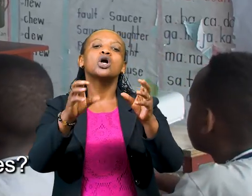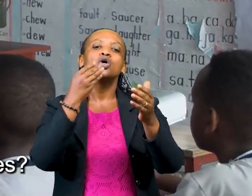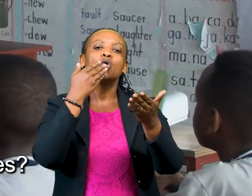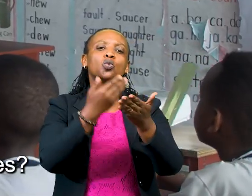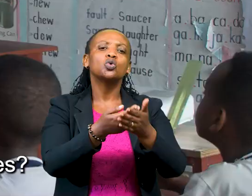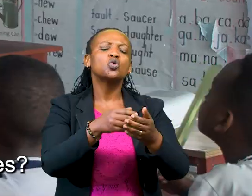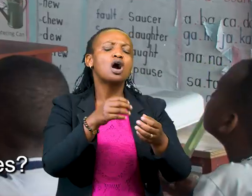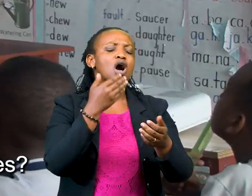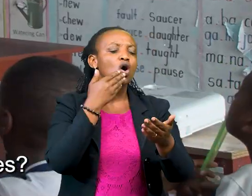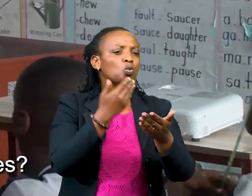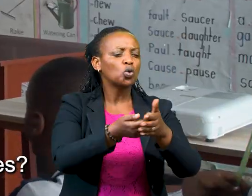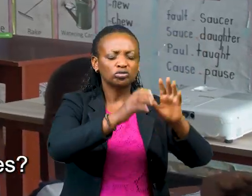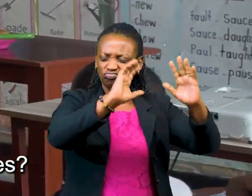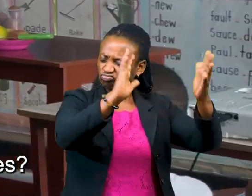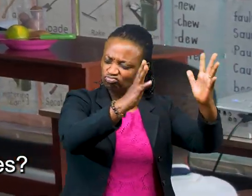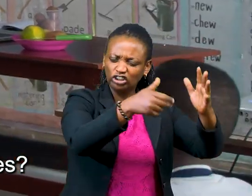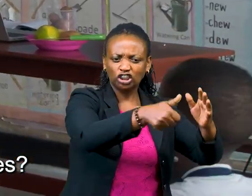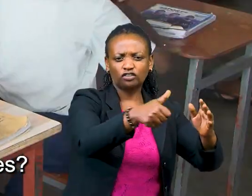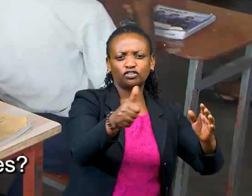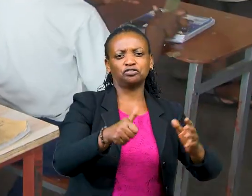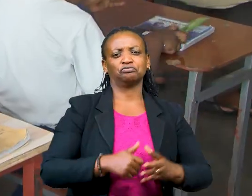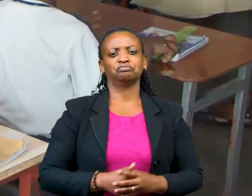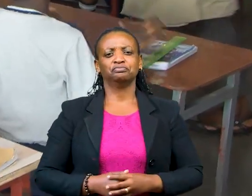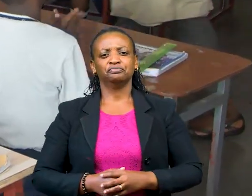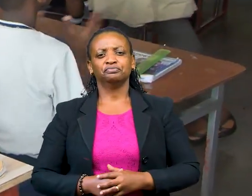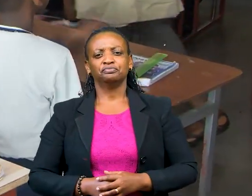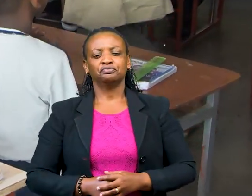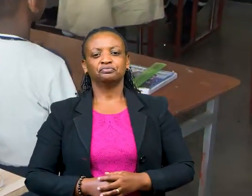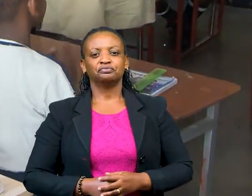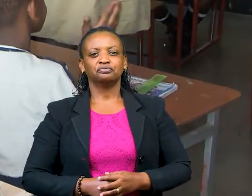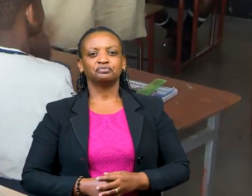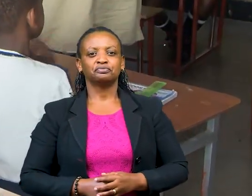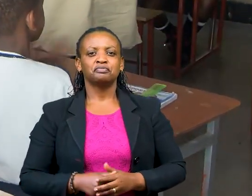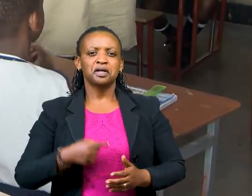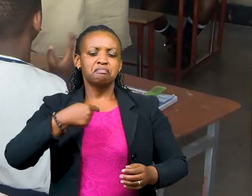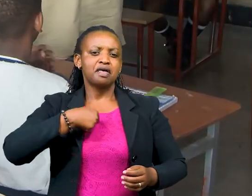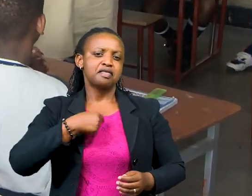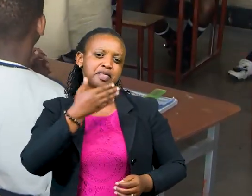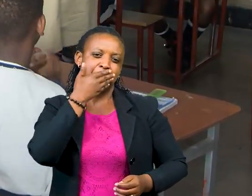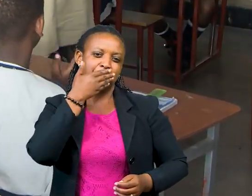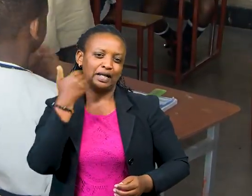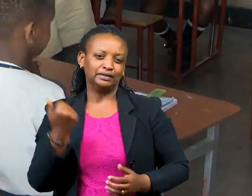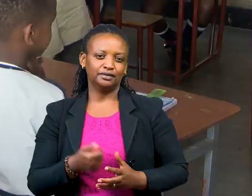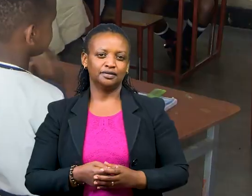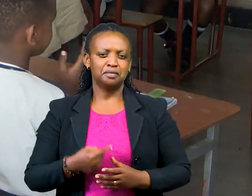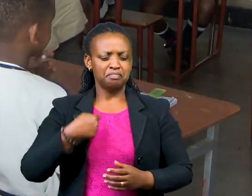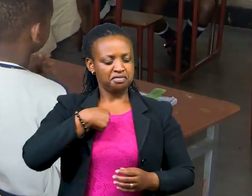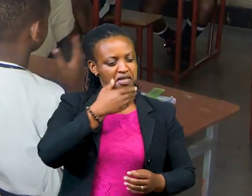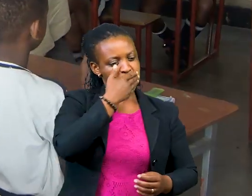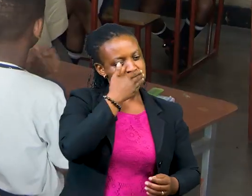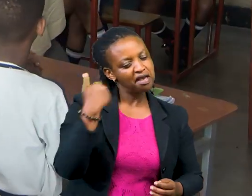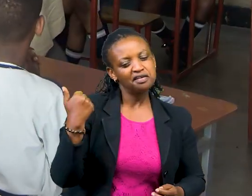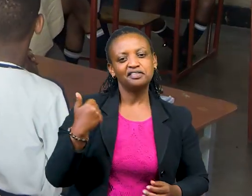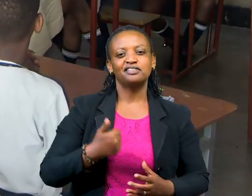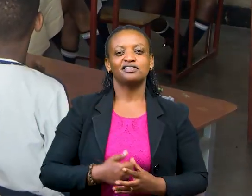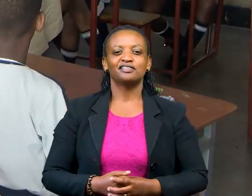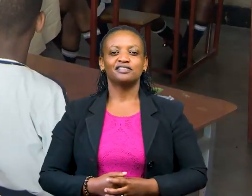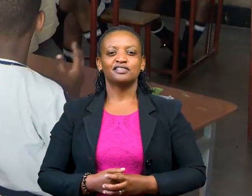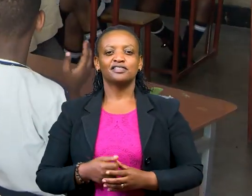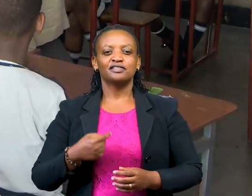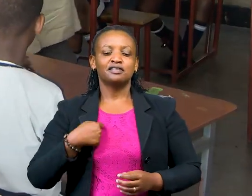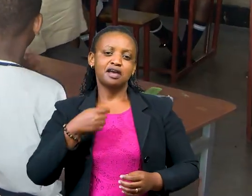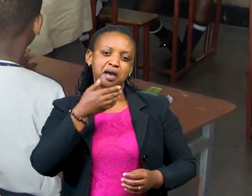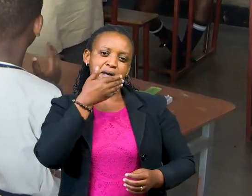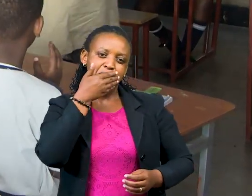Very good. You people, you are good. Can you first clap yourselves? I am the best. I am the